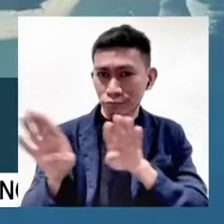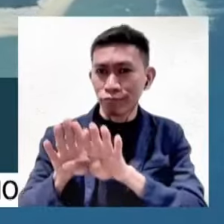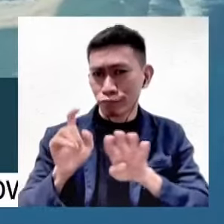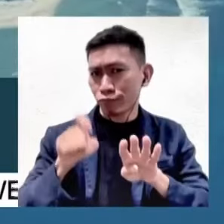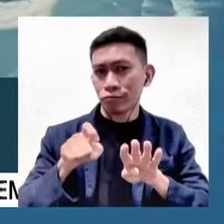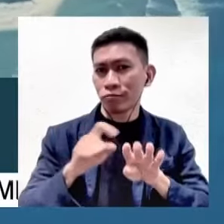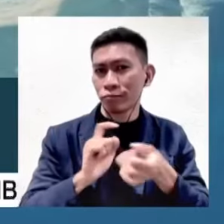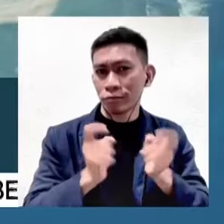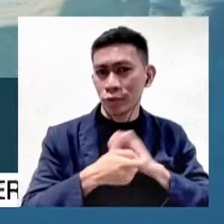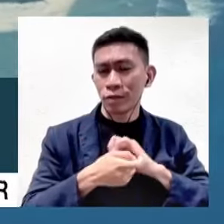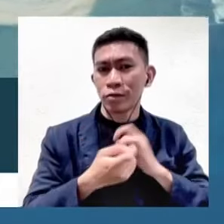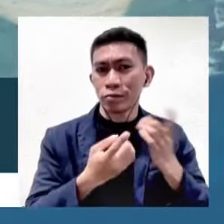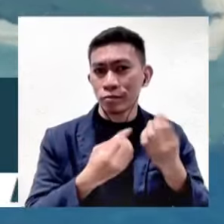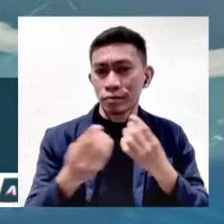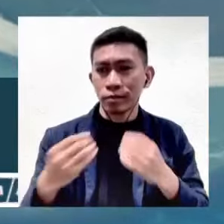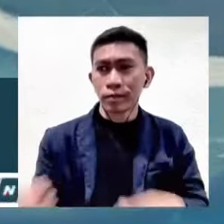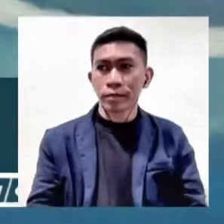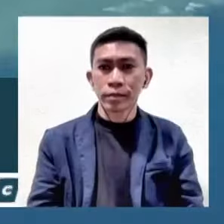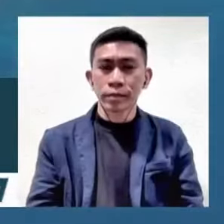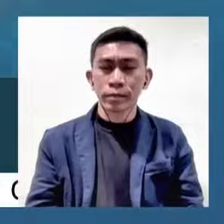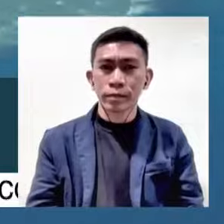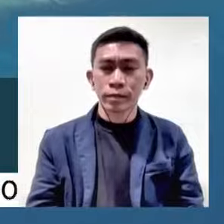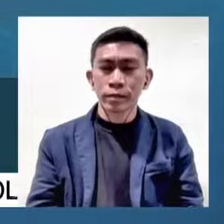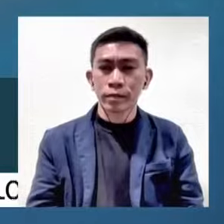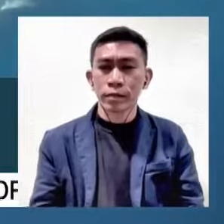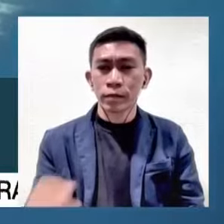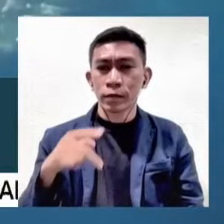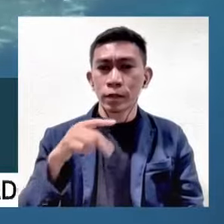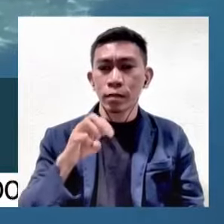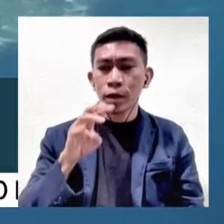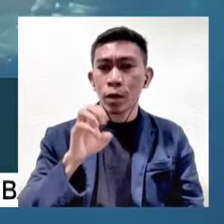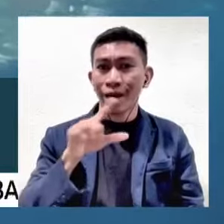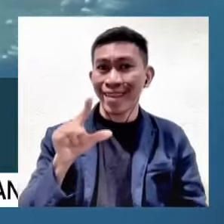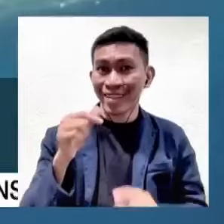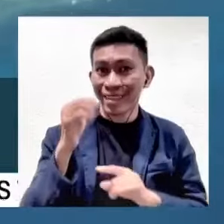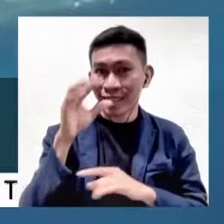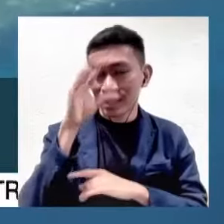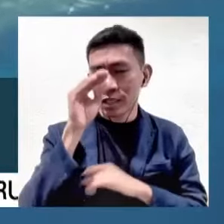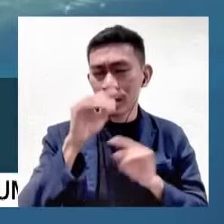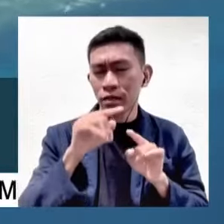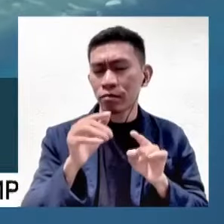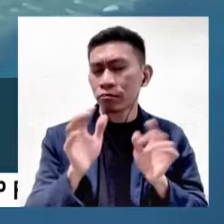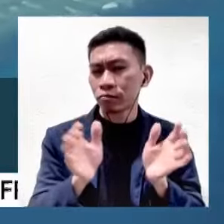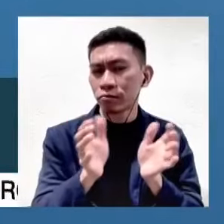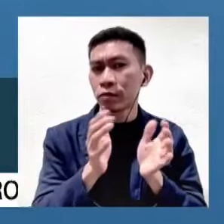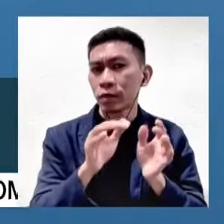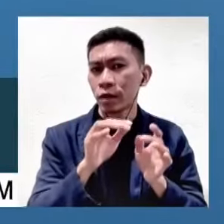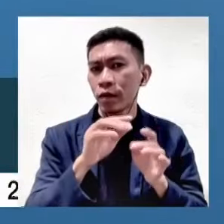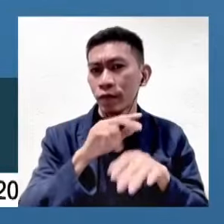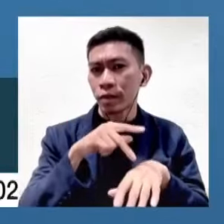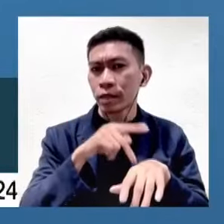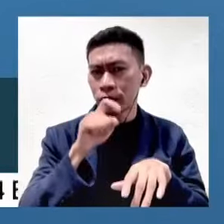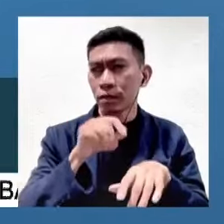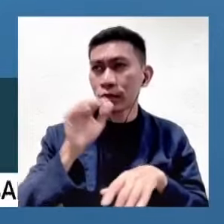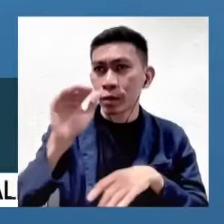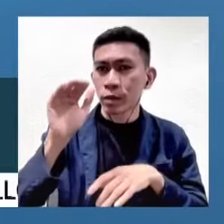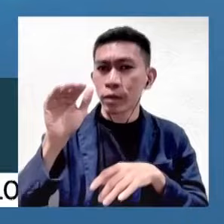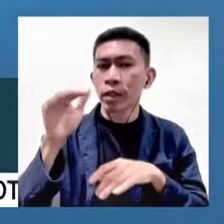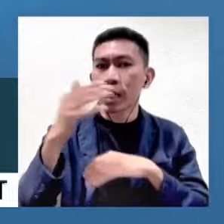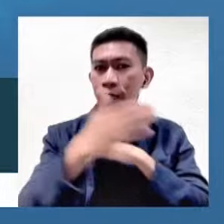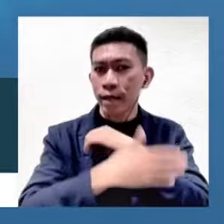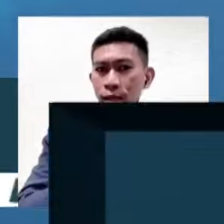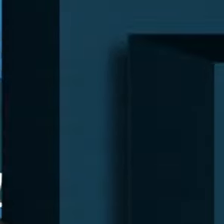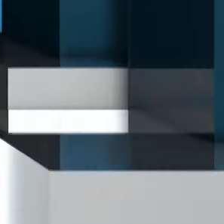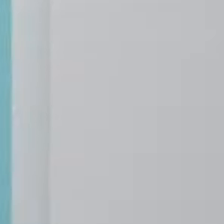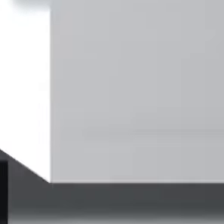Powell also urges the Philippines to continue lobbying for international support even after Beijing warned Manila not to do so.